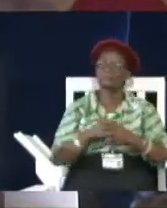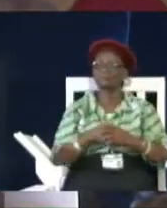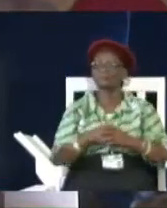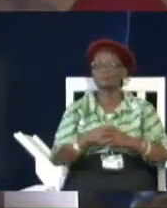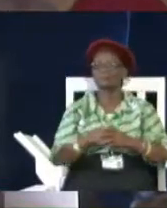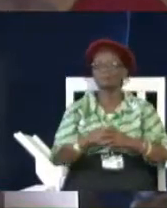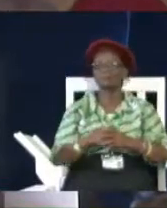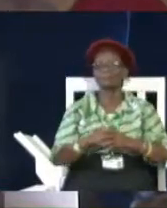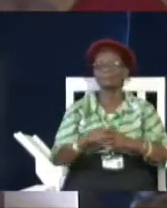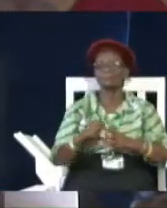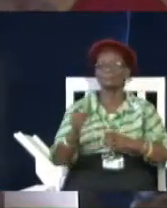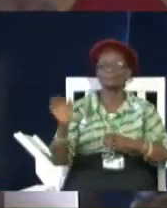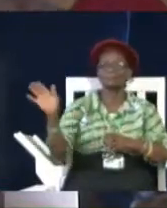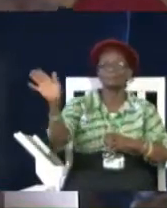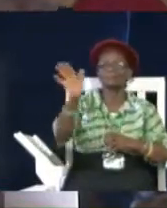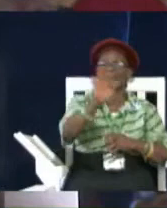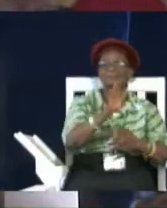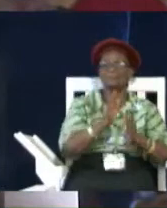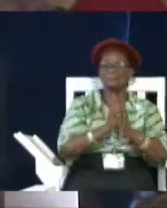Your prayers tonight